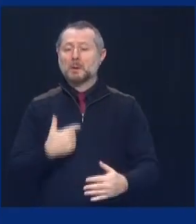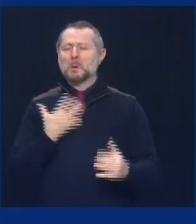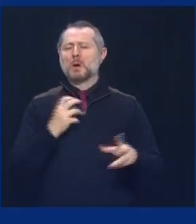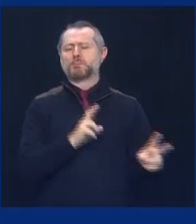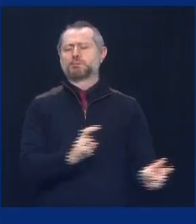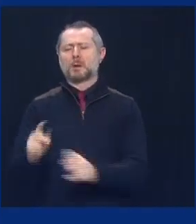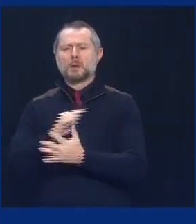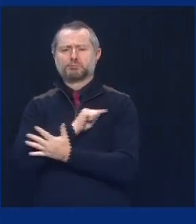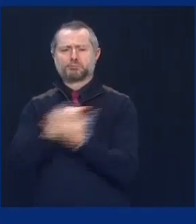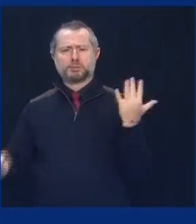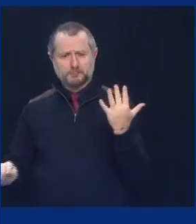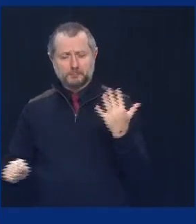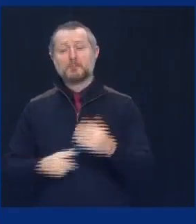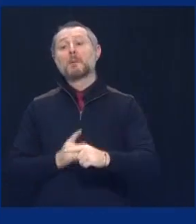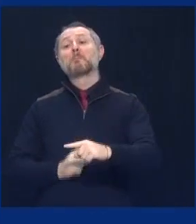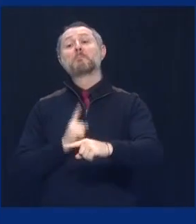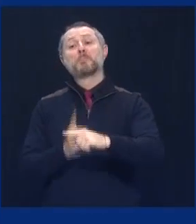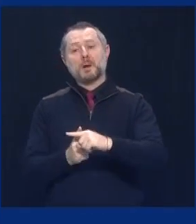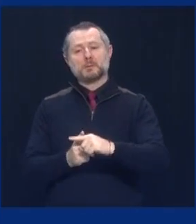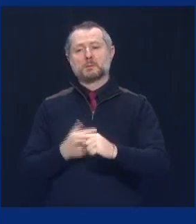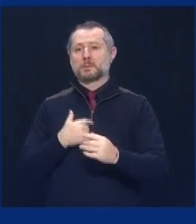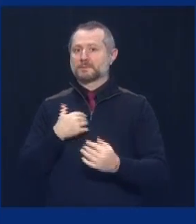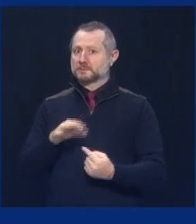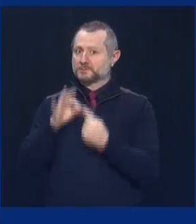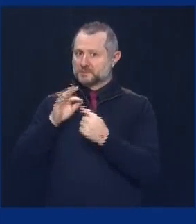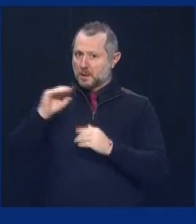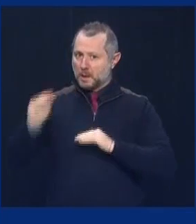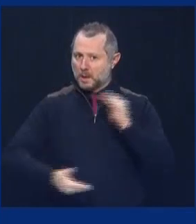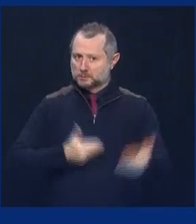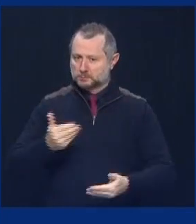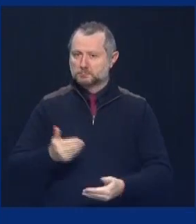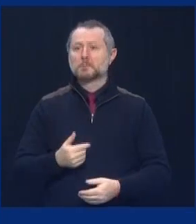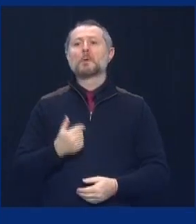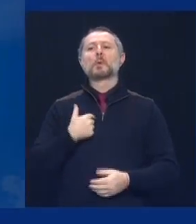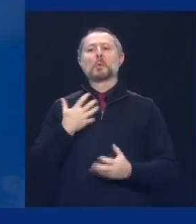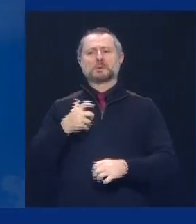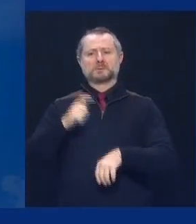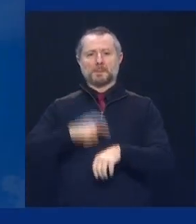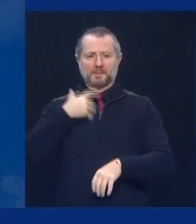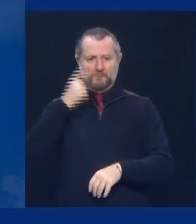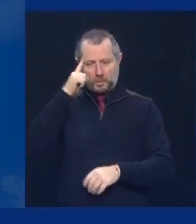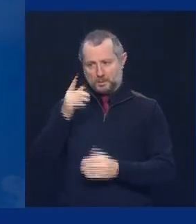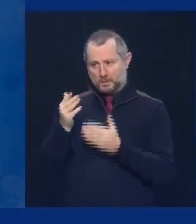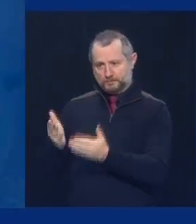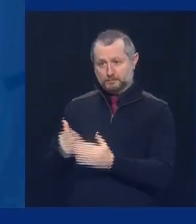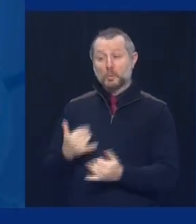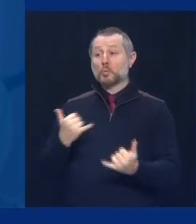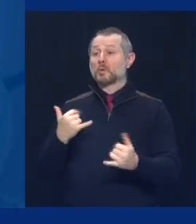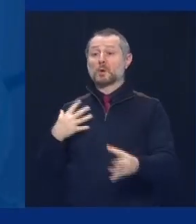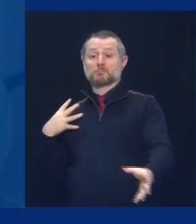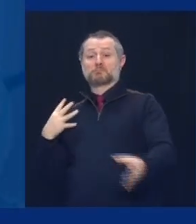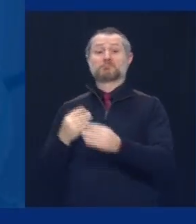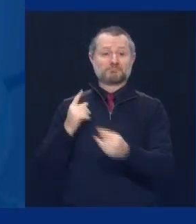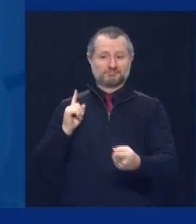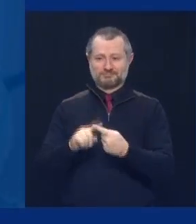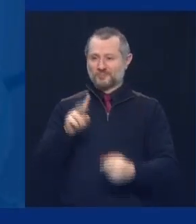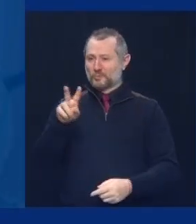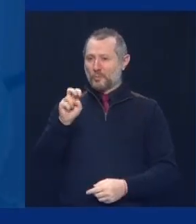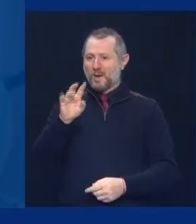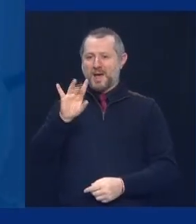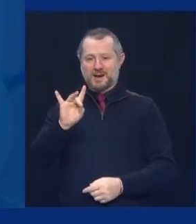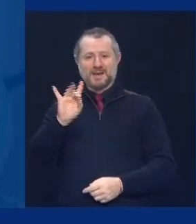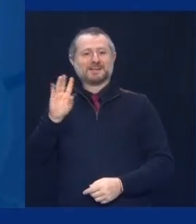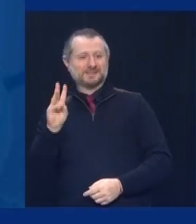joining us, and we want to be on time for them. Today is day 286. We're